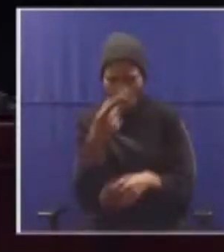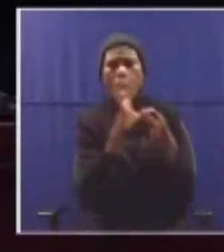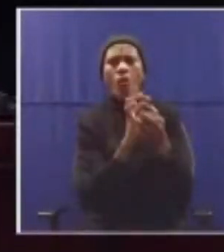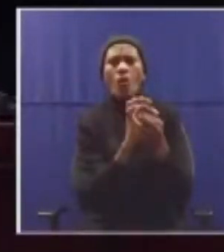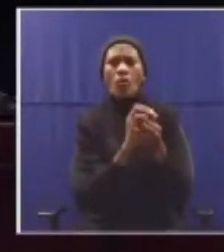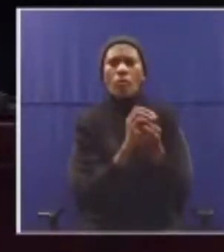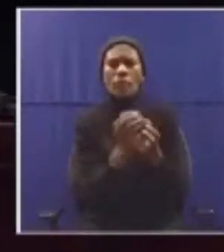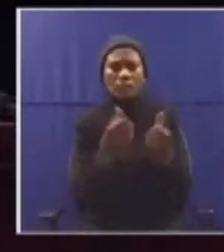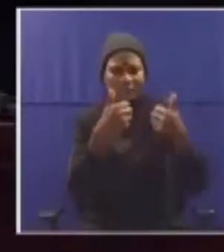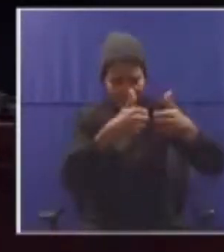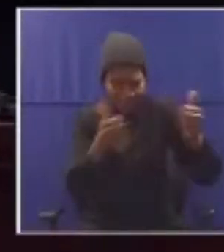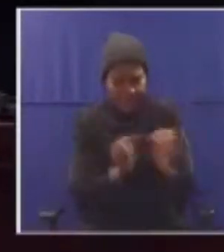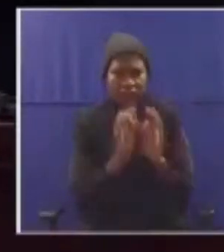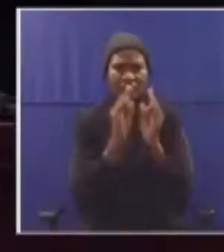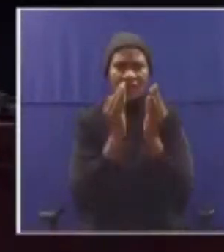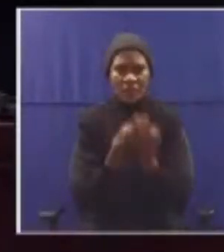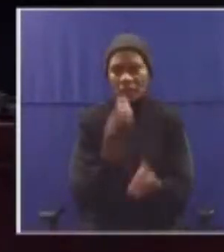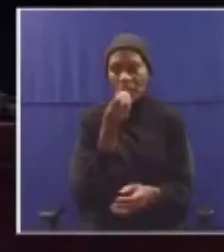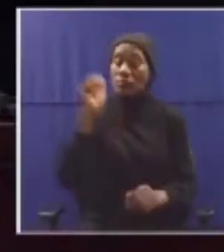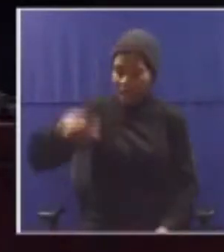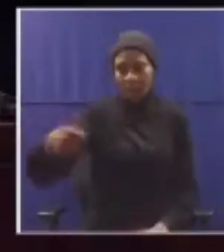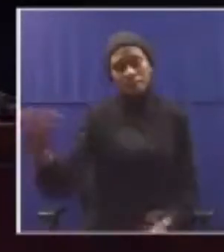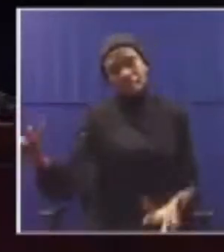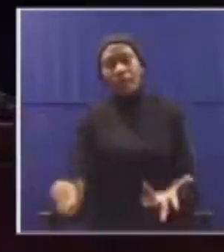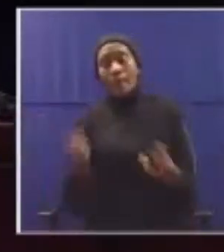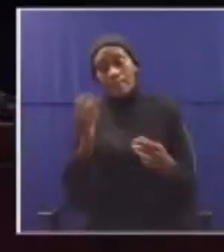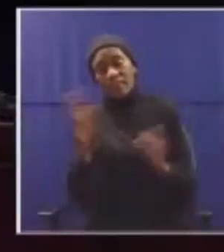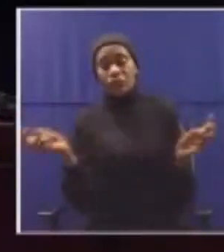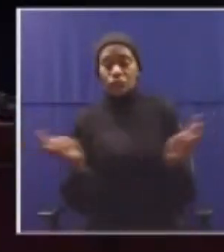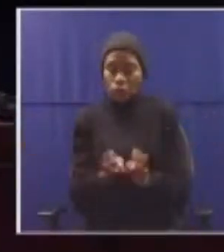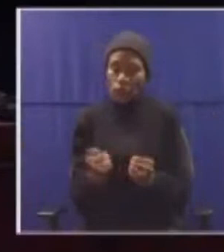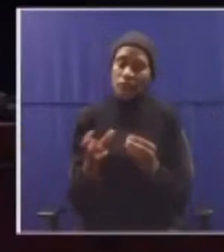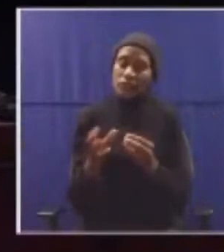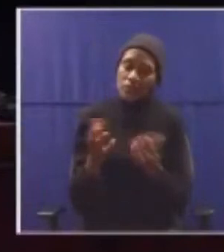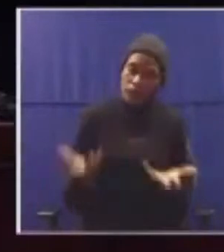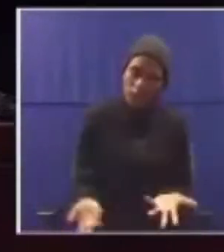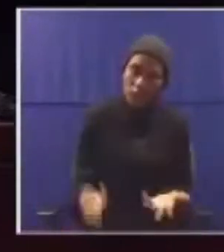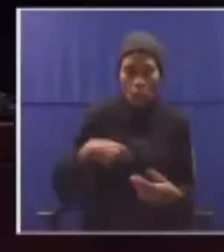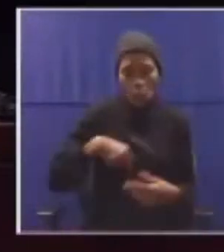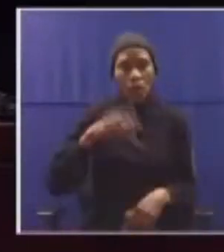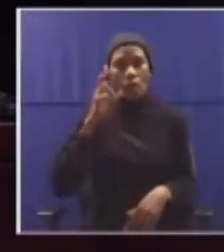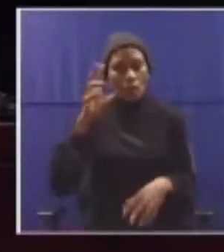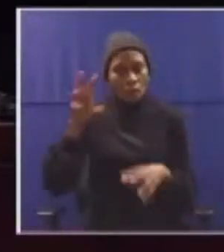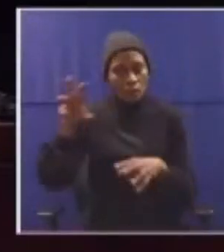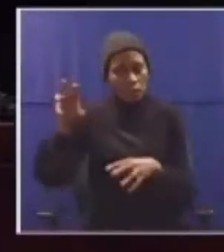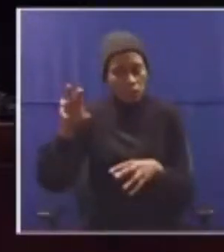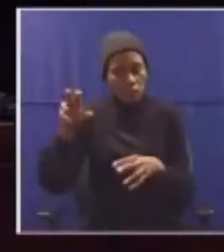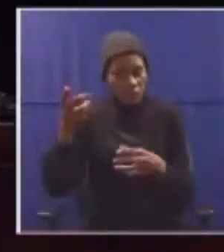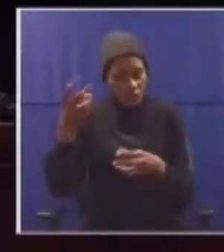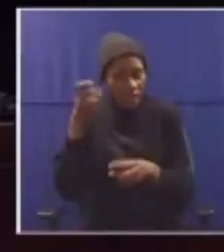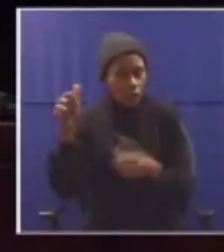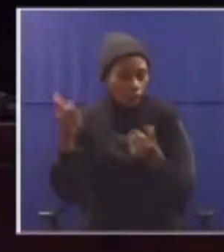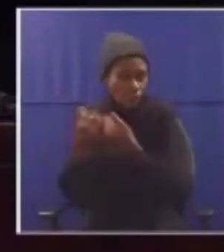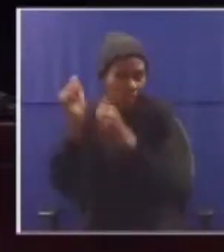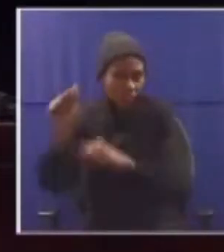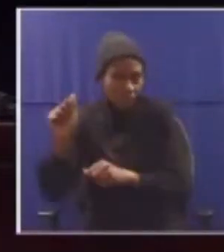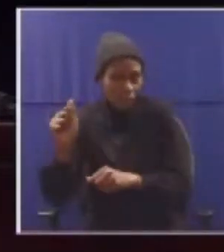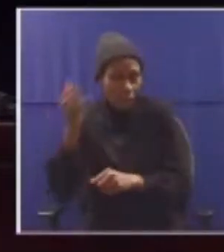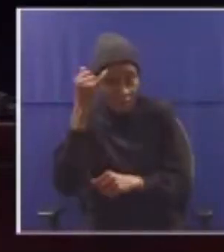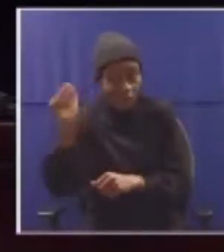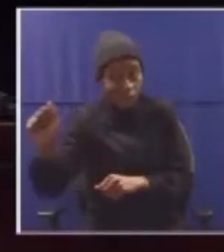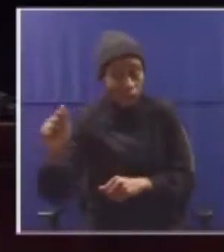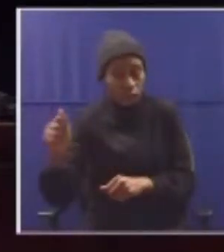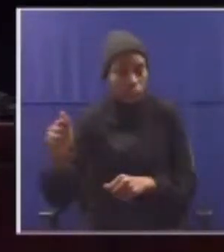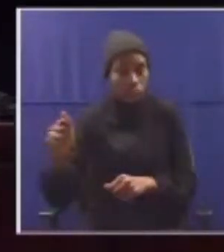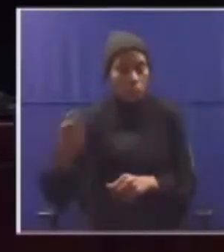breakfast. Yeah, but in short, Honorable Khalif, we take your challenge.